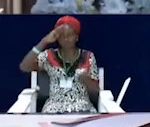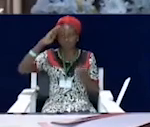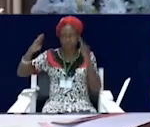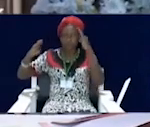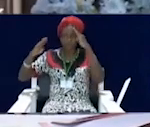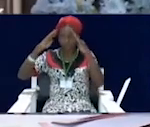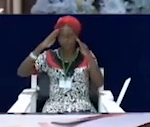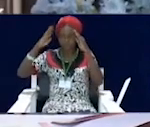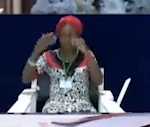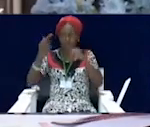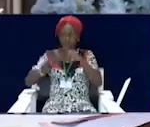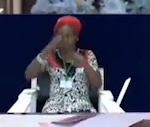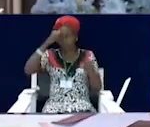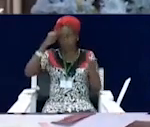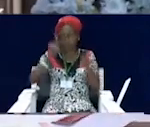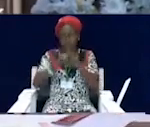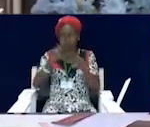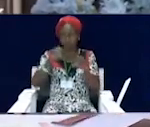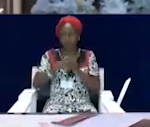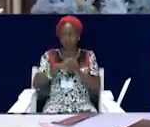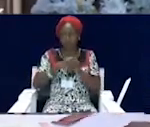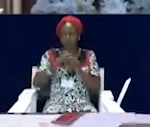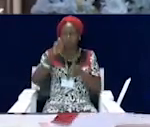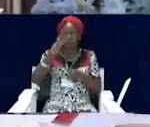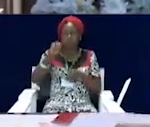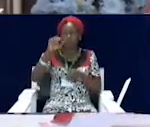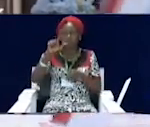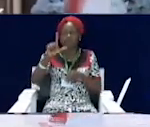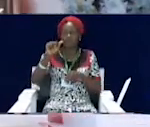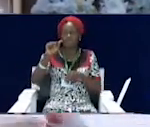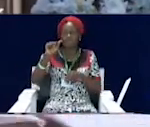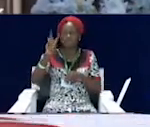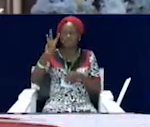from your brothers in Malawi.